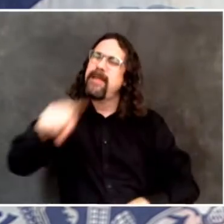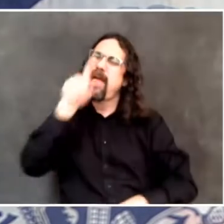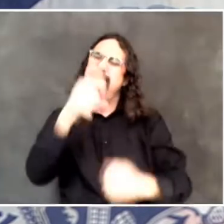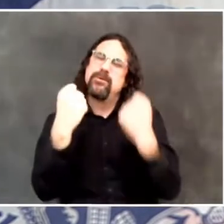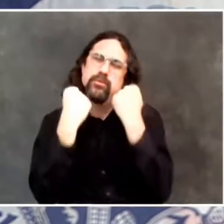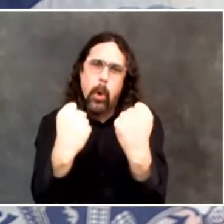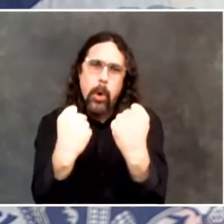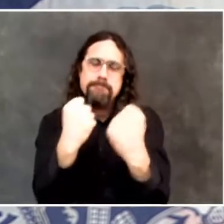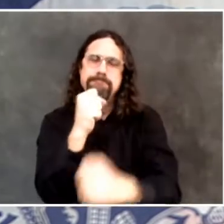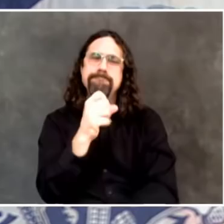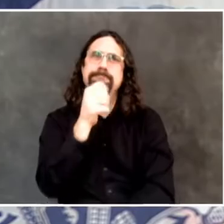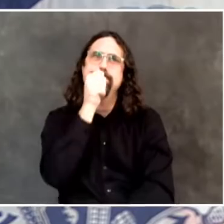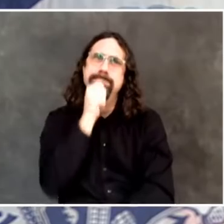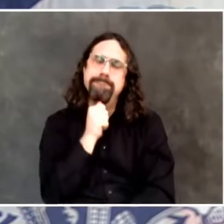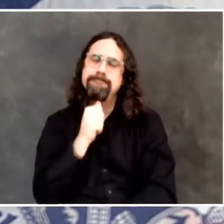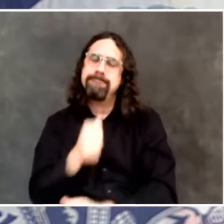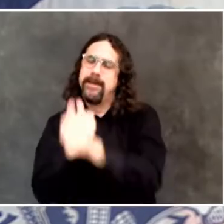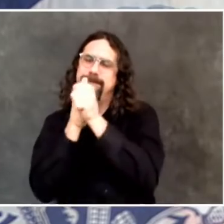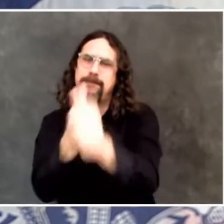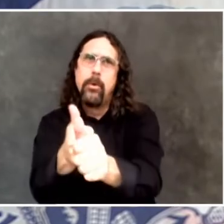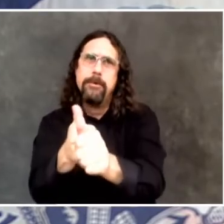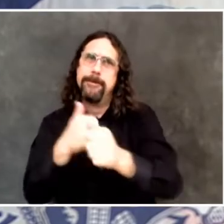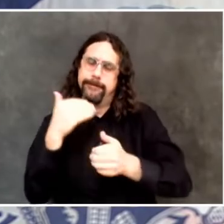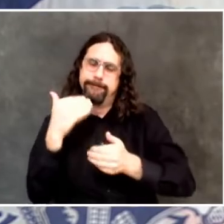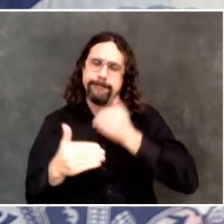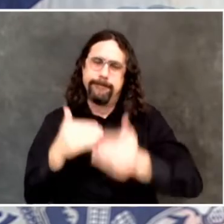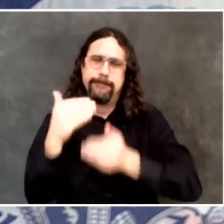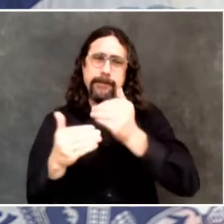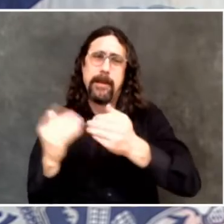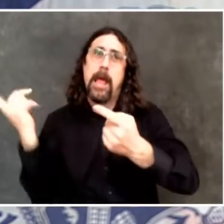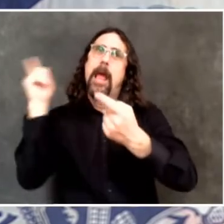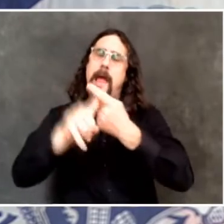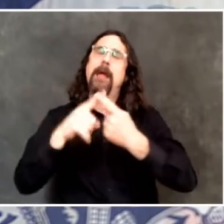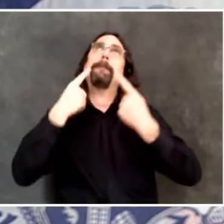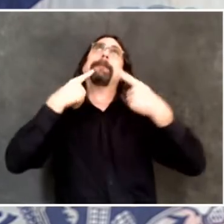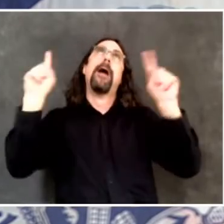other crises too, and we need to keep doing it. So